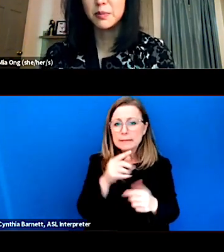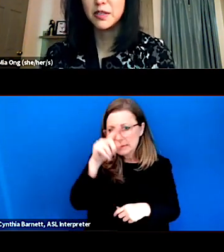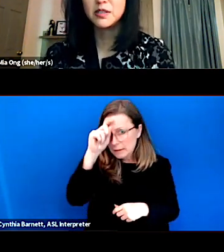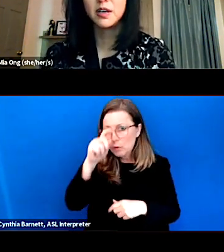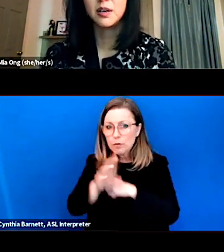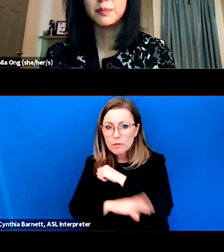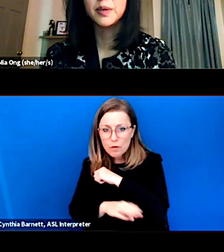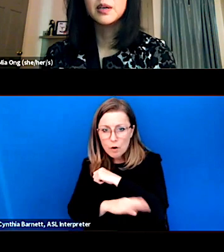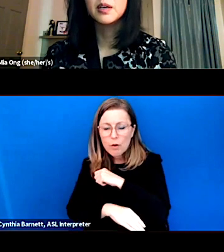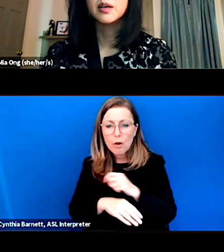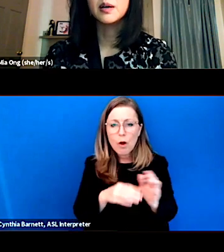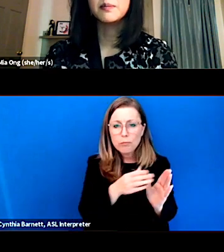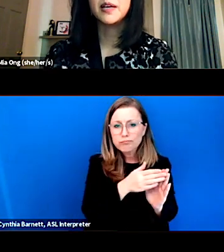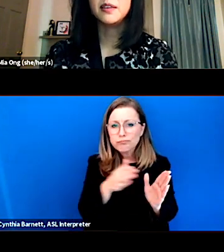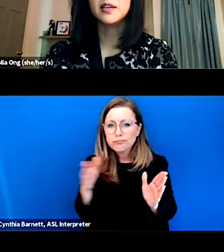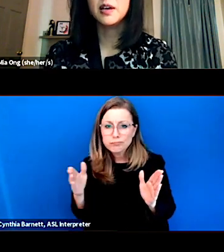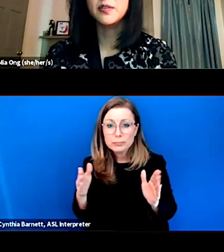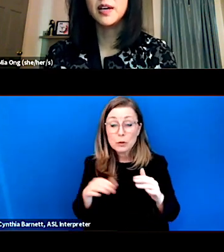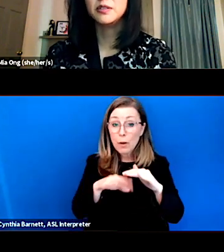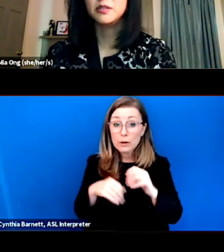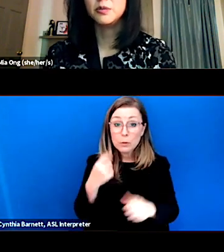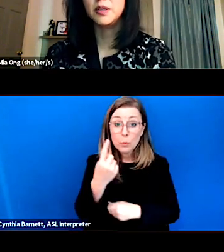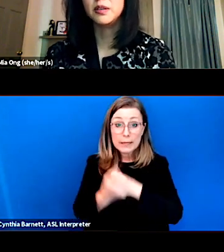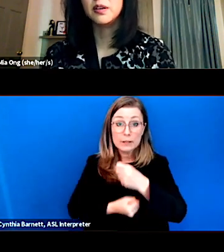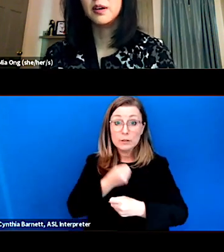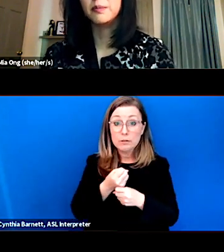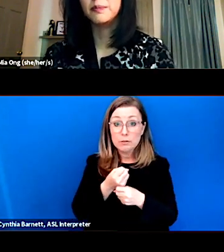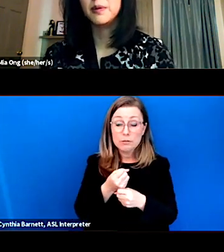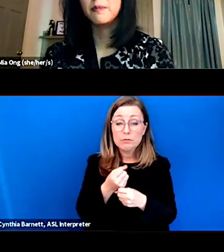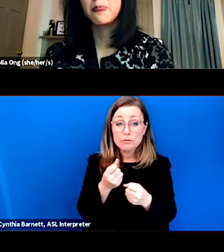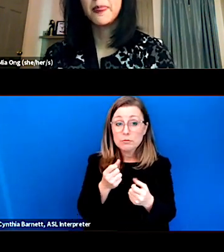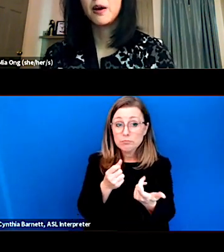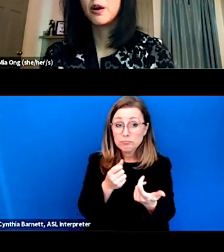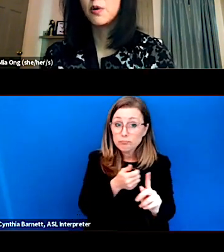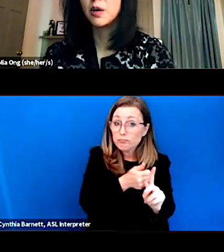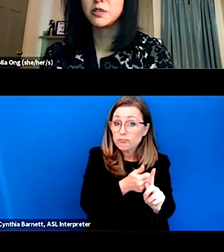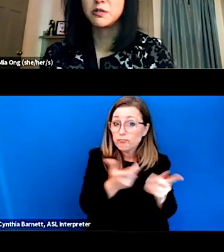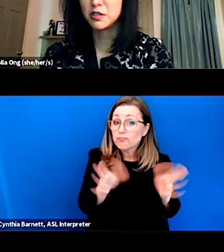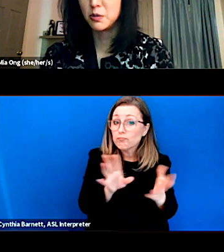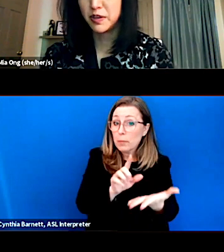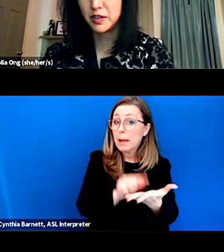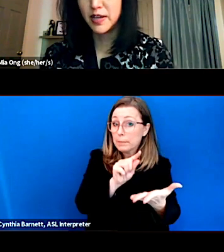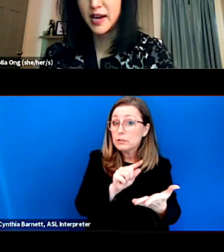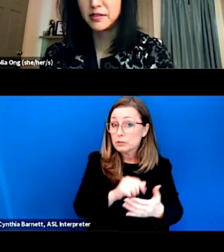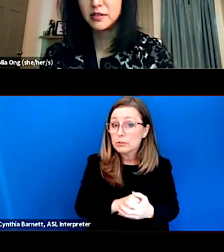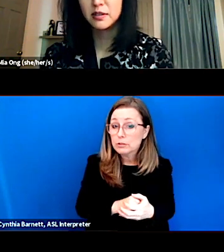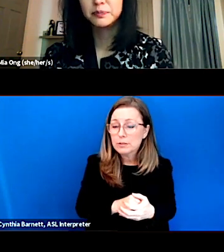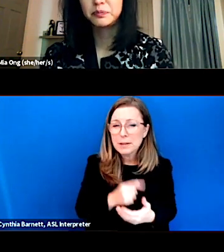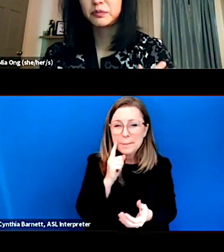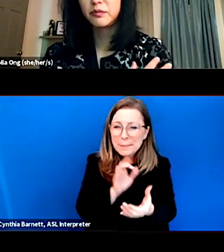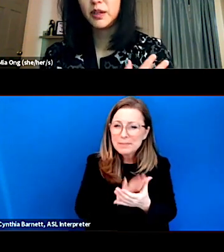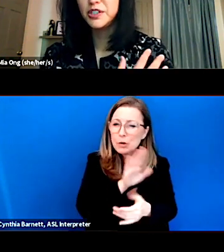got published. But I think a lot of it had to do with her work was structured within a